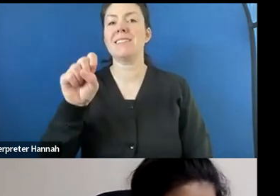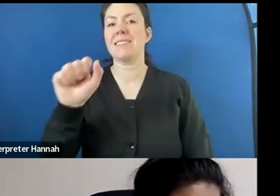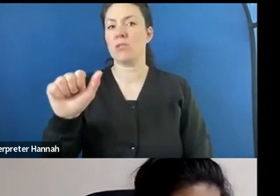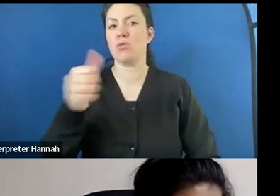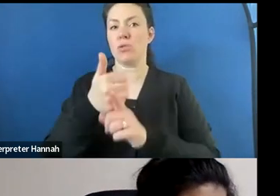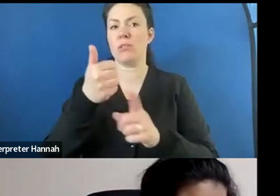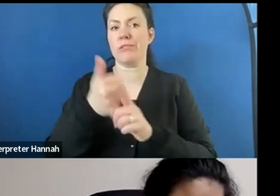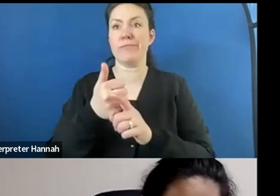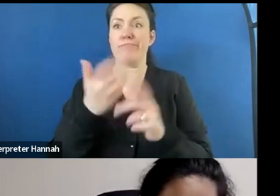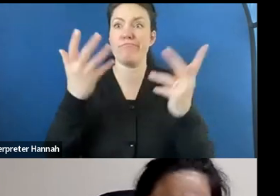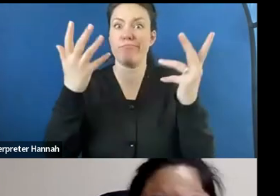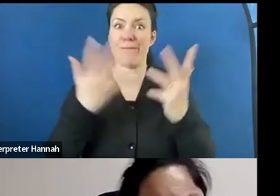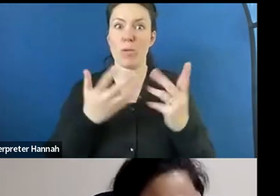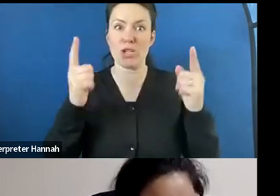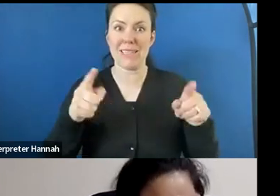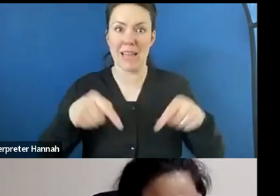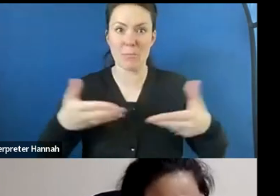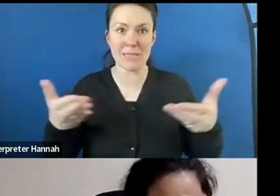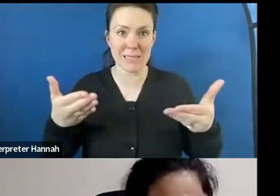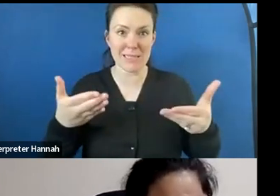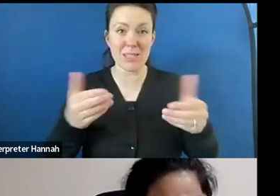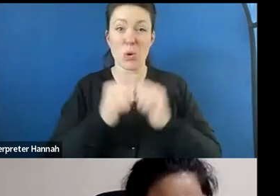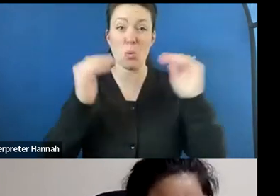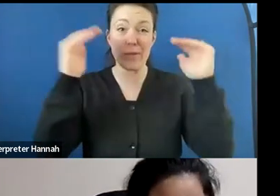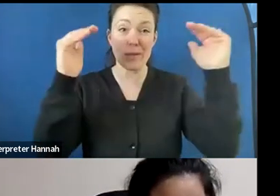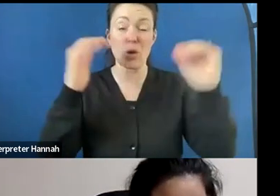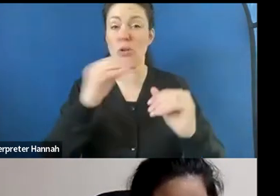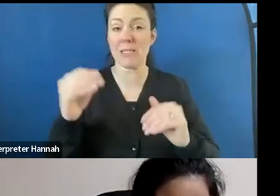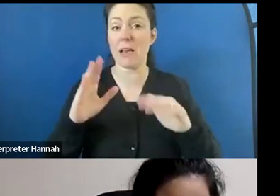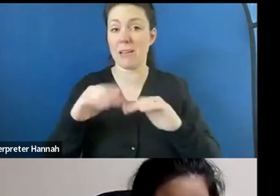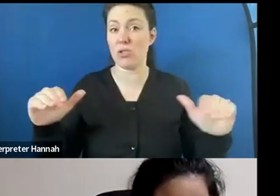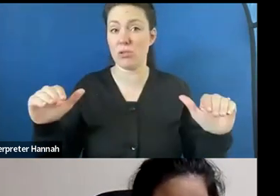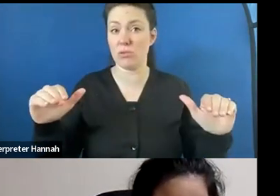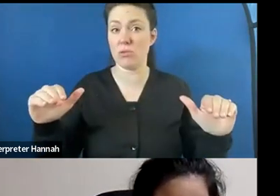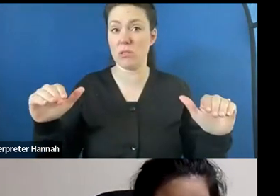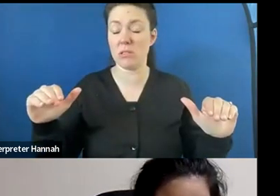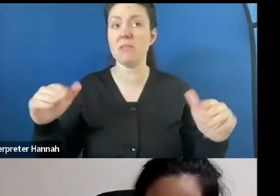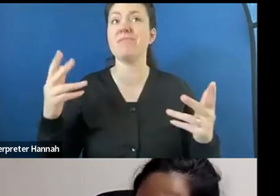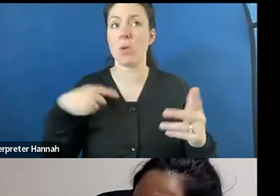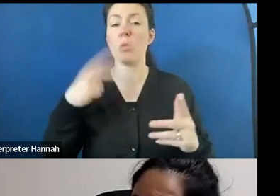unfortunately here. It is with adults and it is with children. We are seeing a lot more